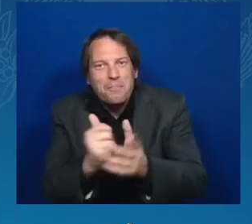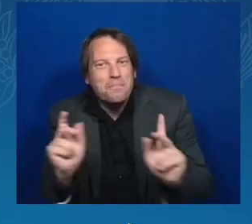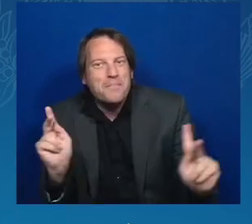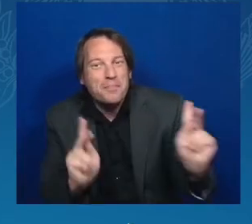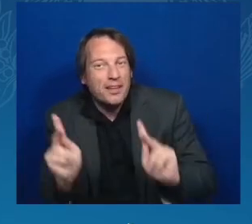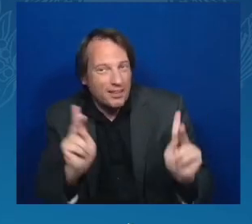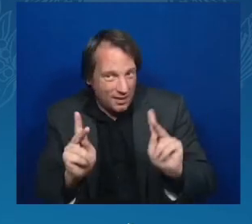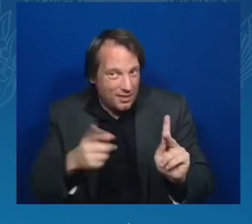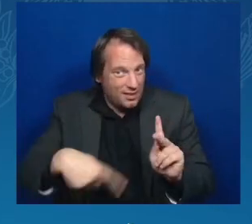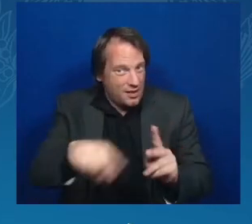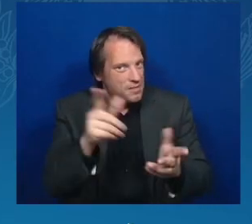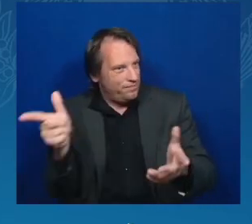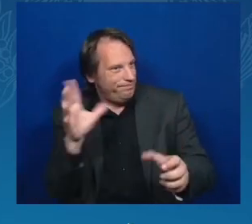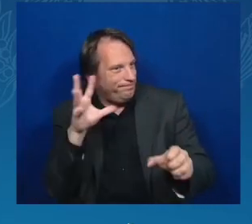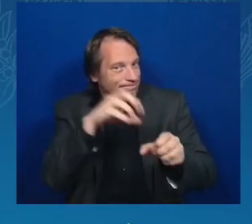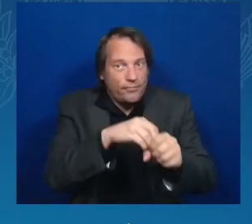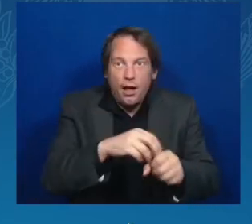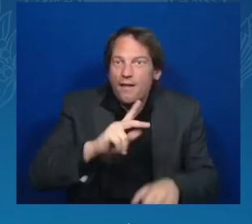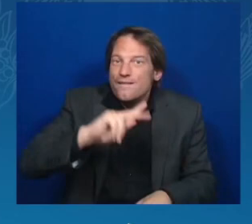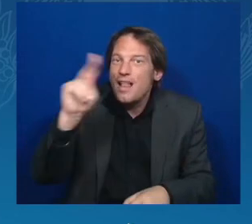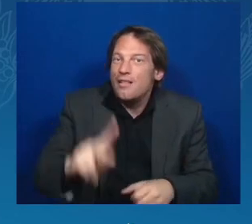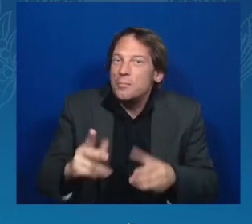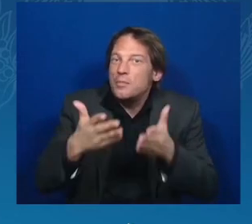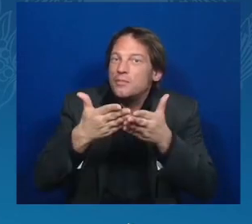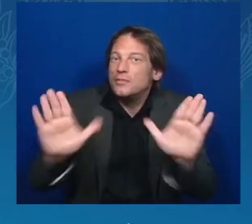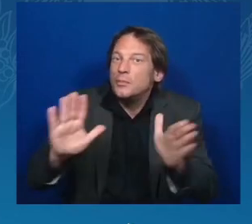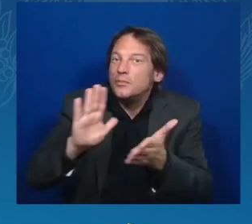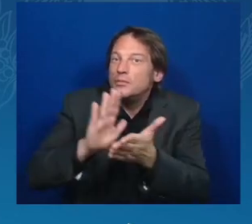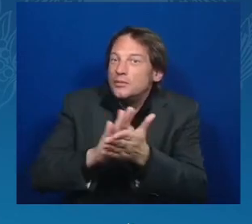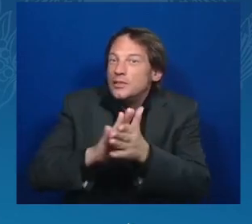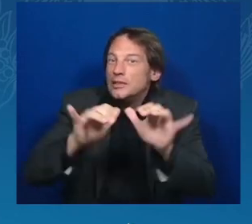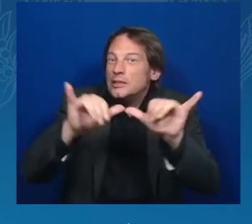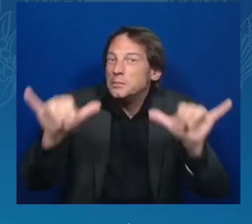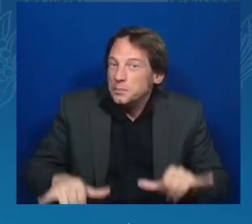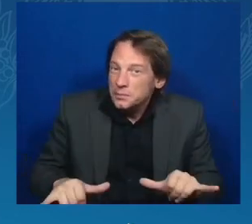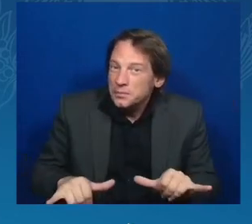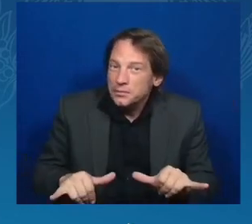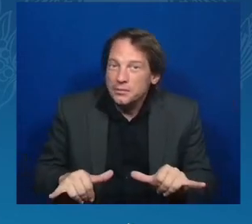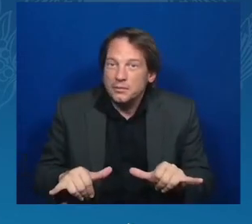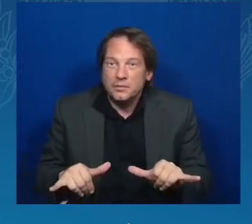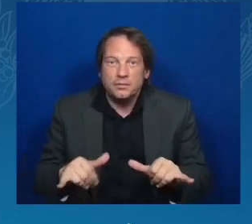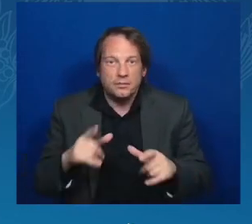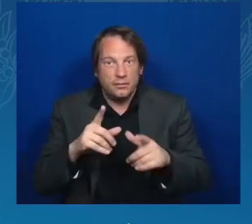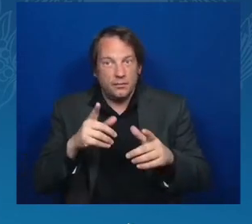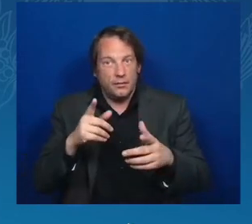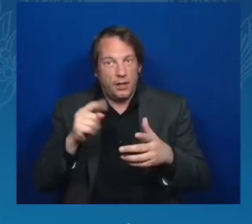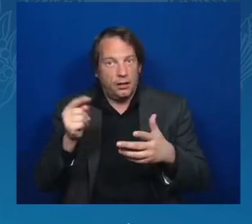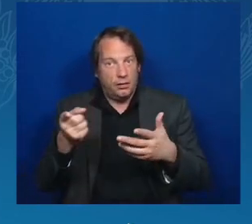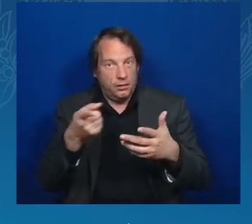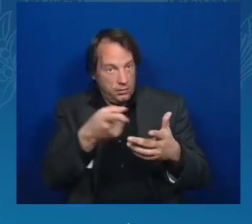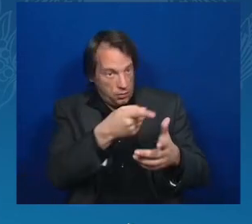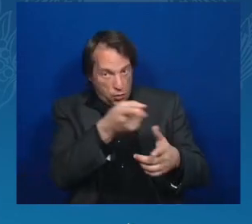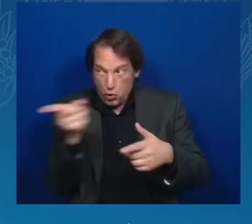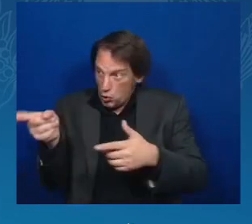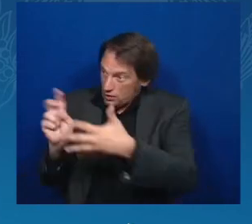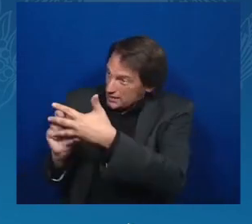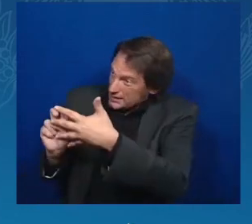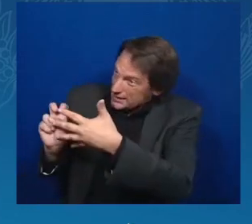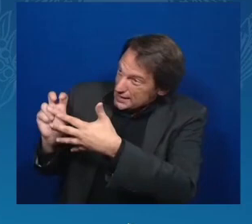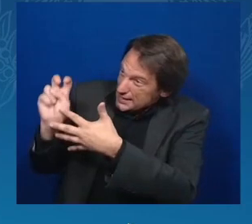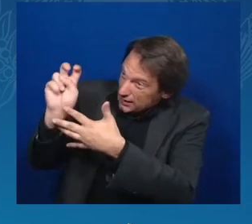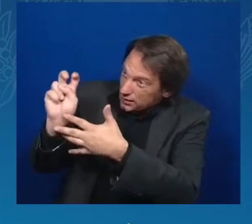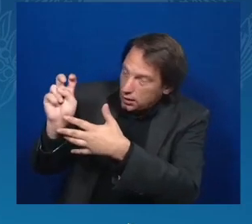to advance yourself, but also advance the young people that you work with, yet having to make